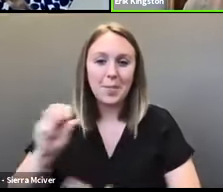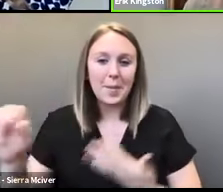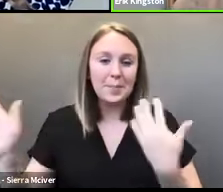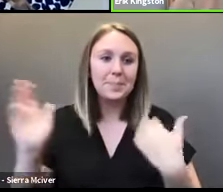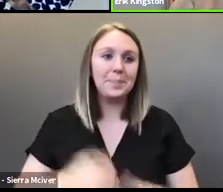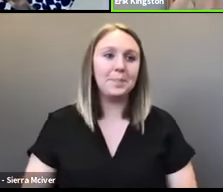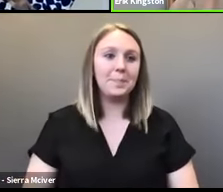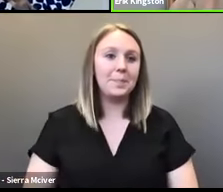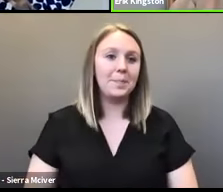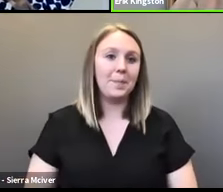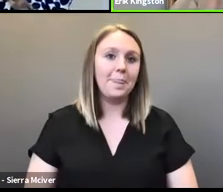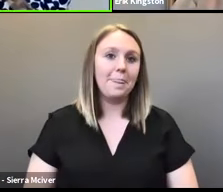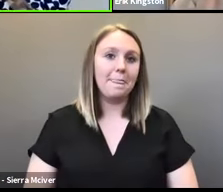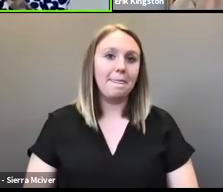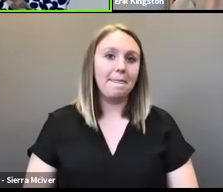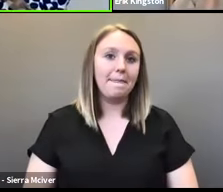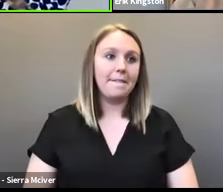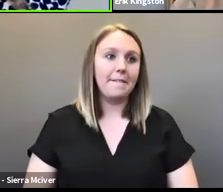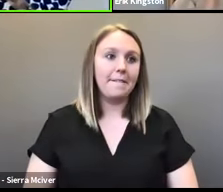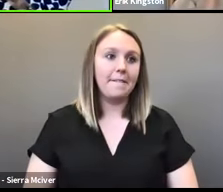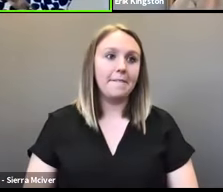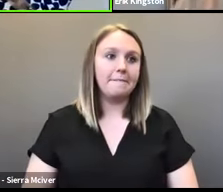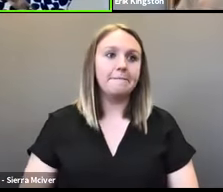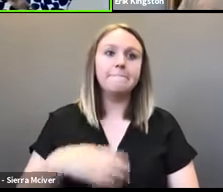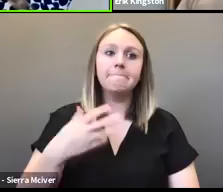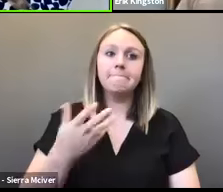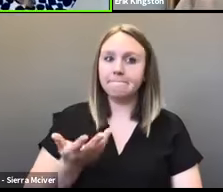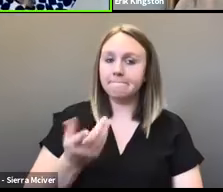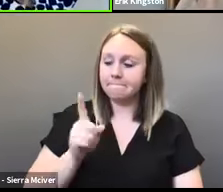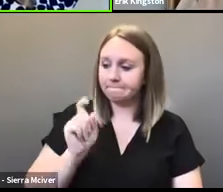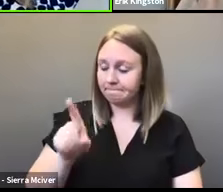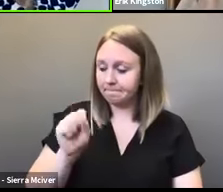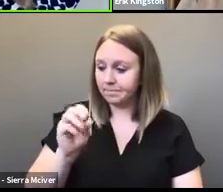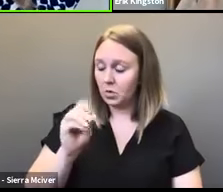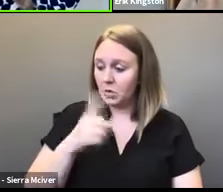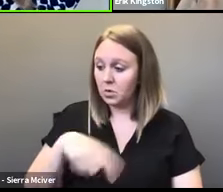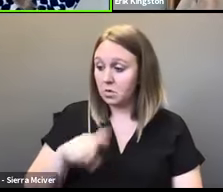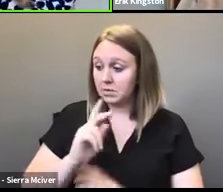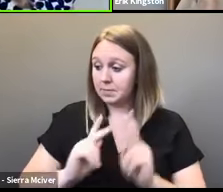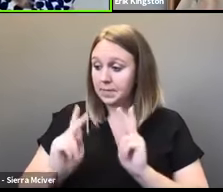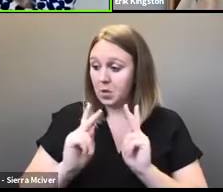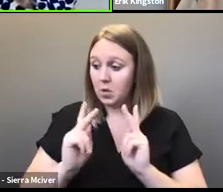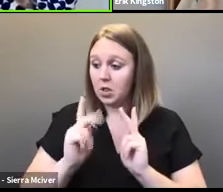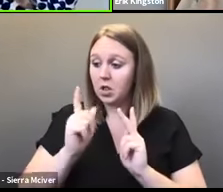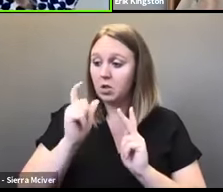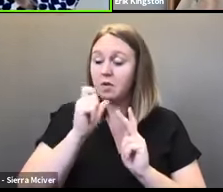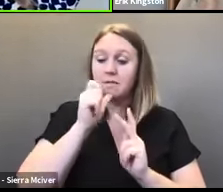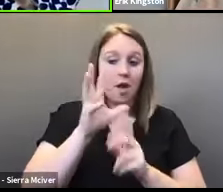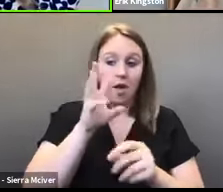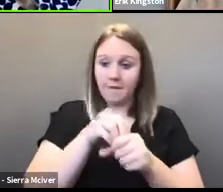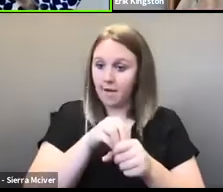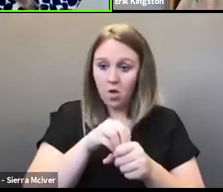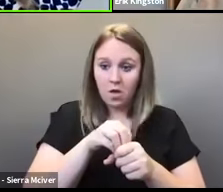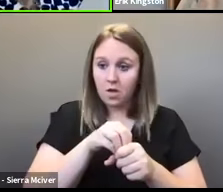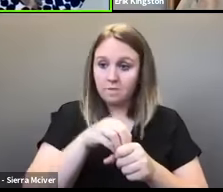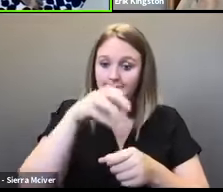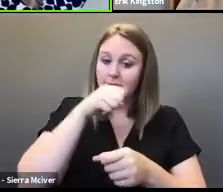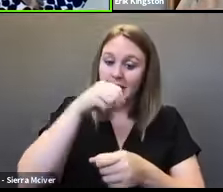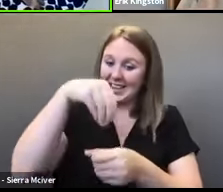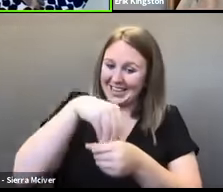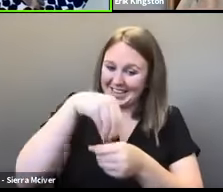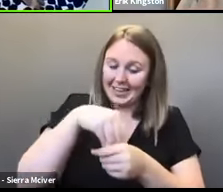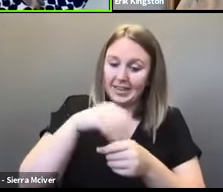So, um, and so those folks who are outside, um, Boise city and Ada County, um, but